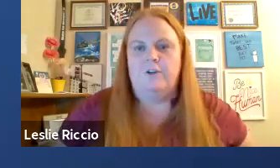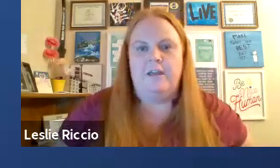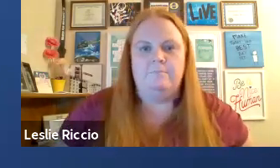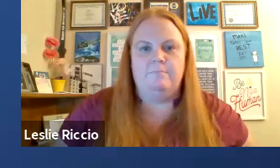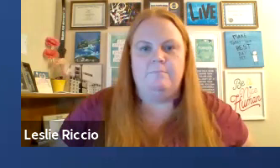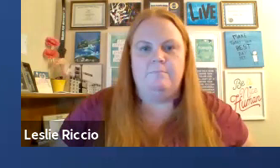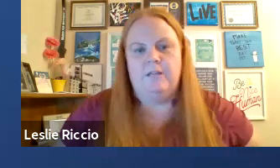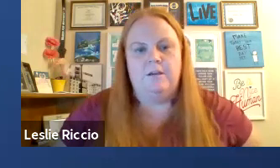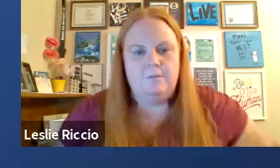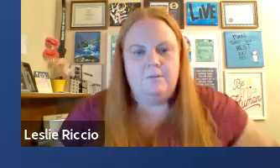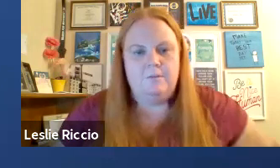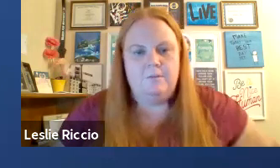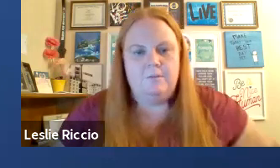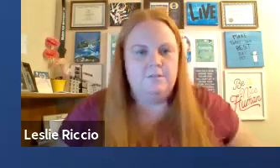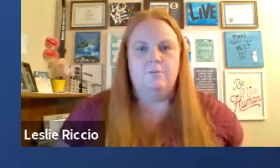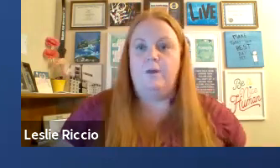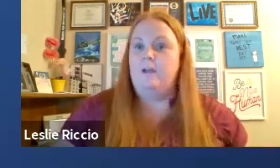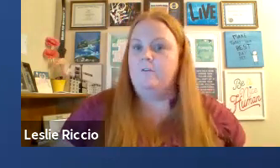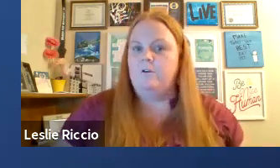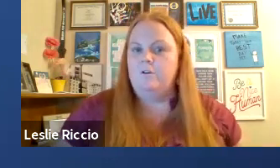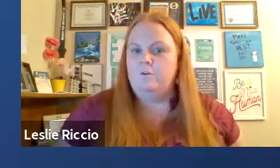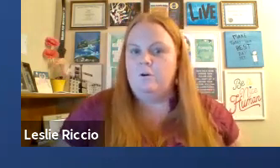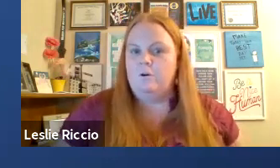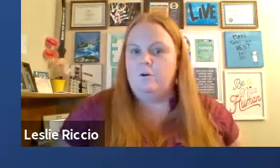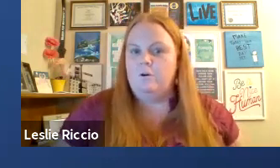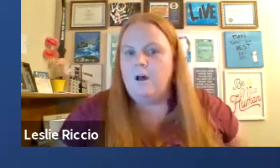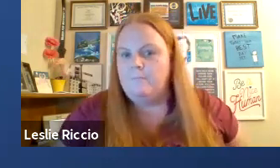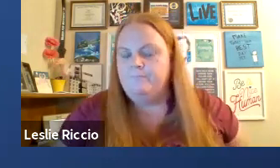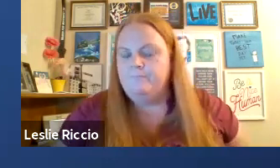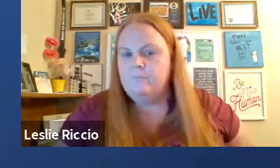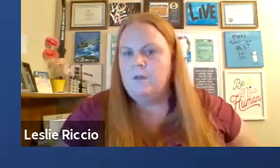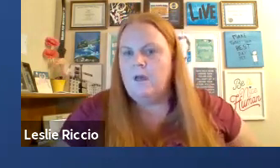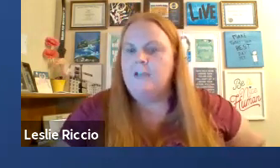That looks great, Mrs. Davila. So whenever you're,